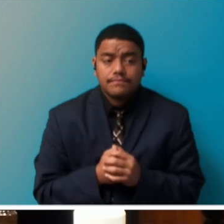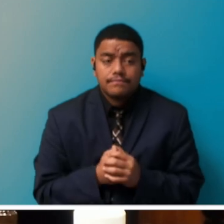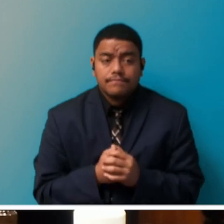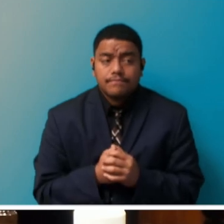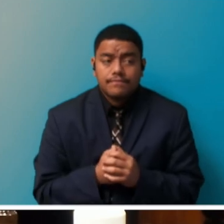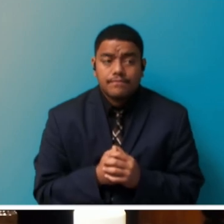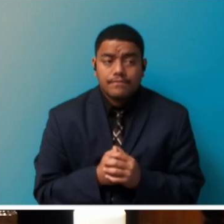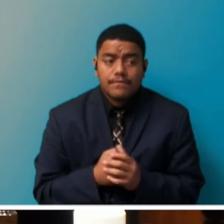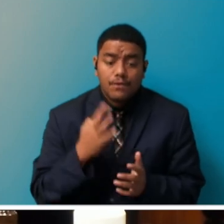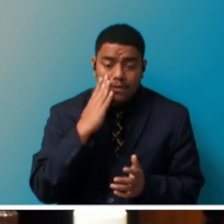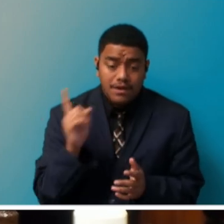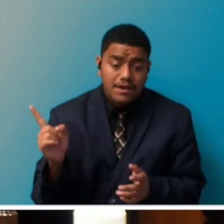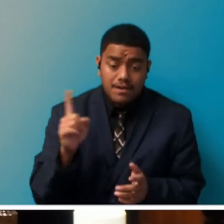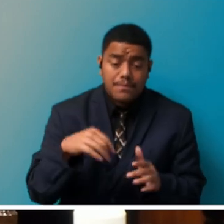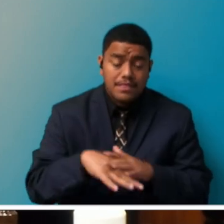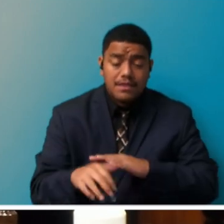since coming into government. And